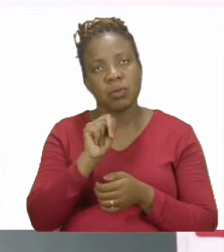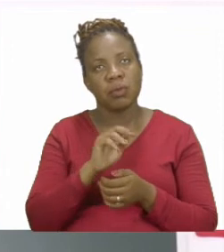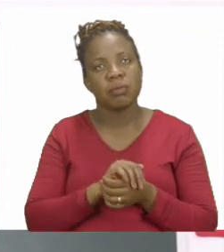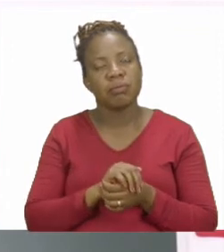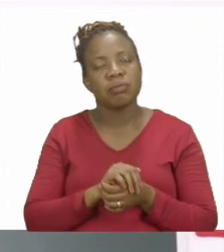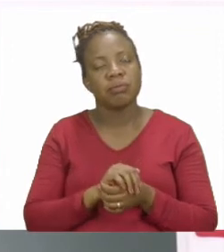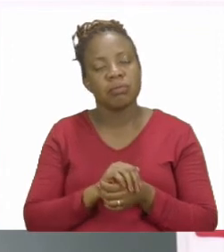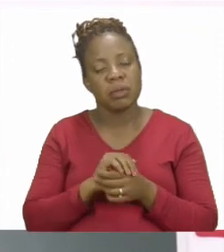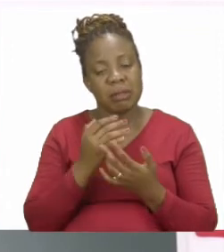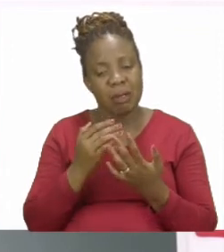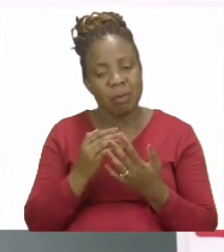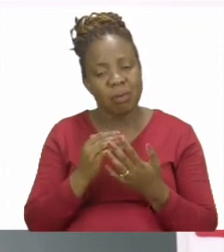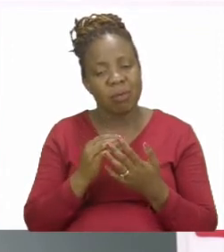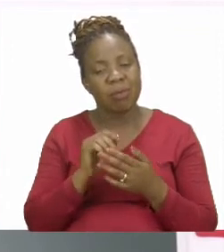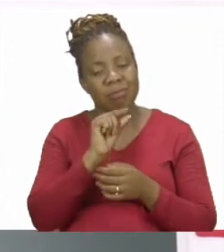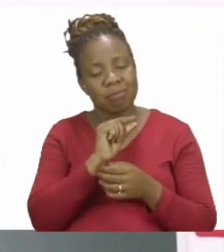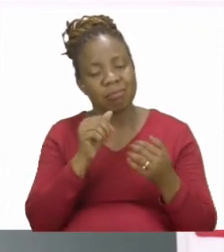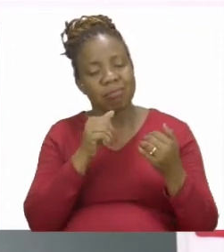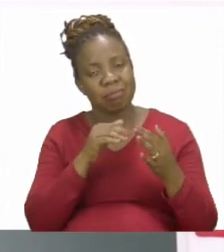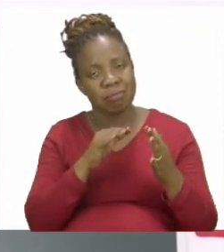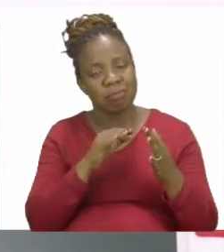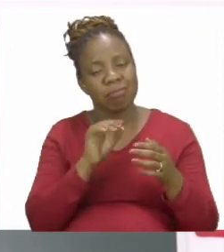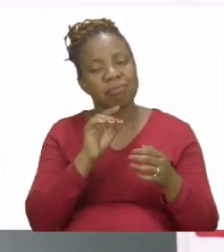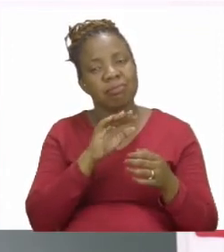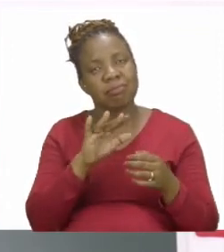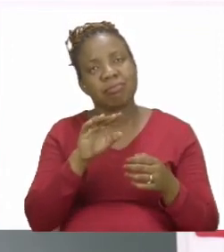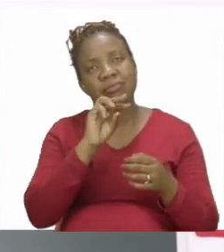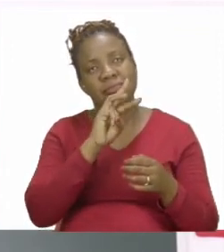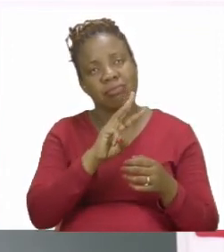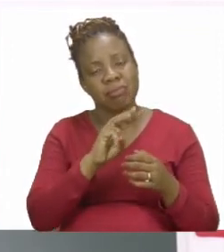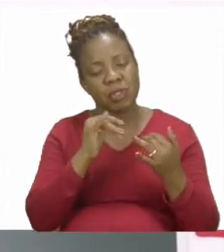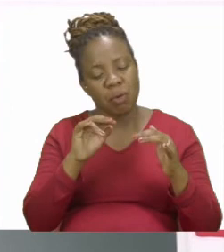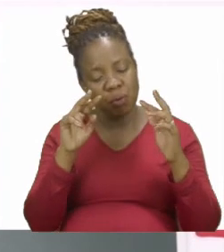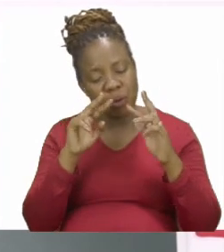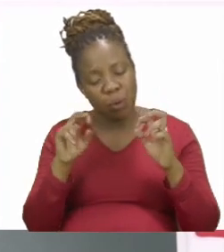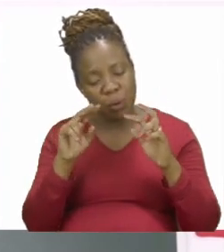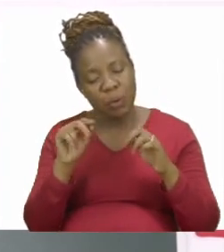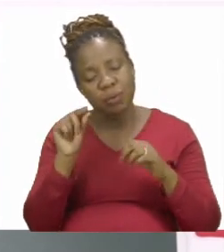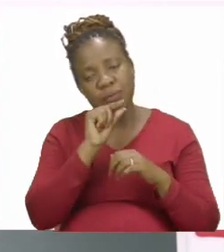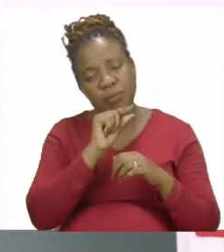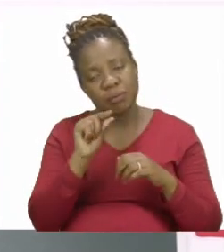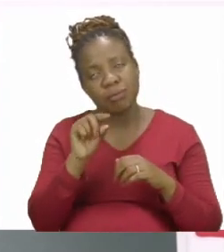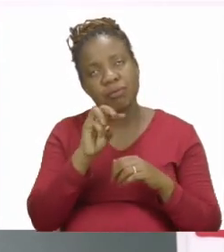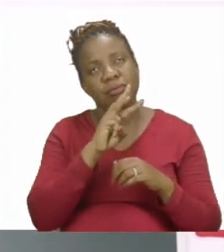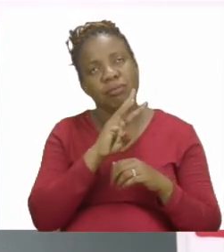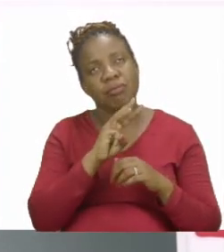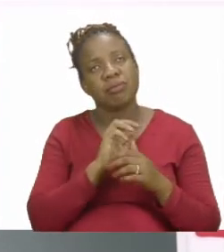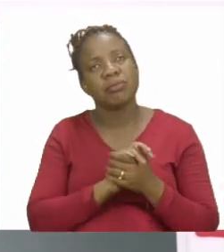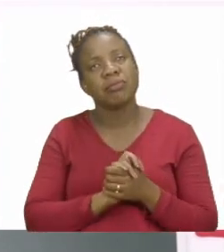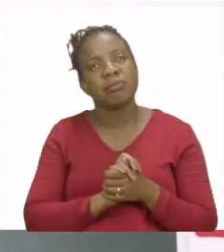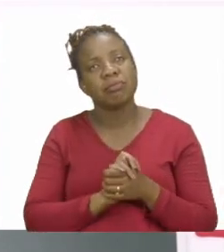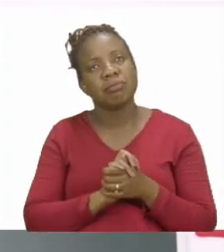in the crossword we have to look for the letter W, and it's all the way over